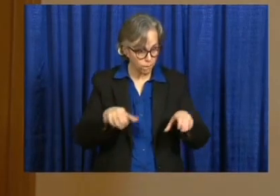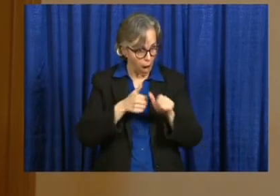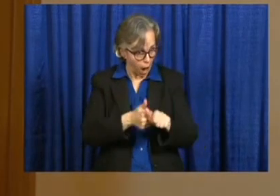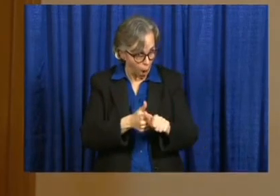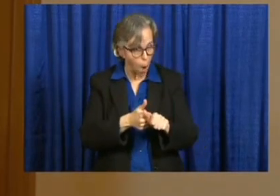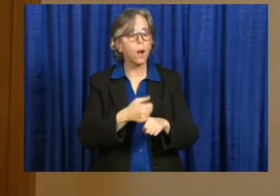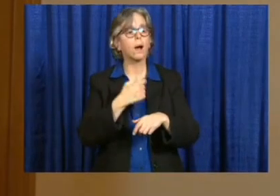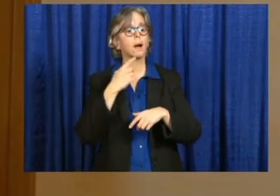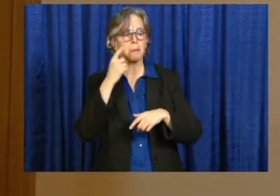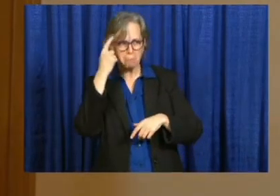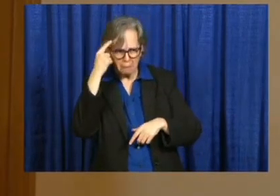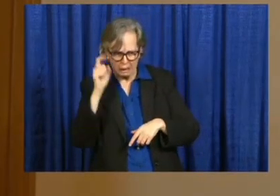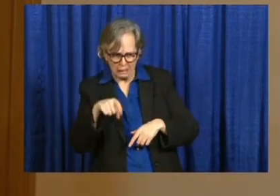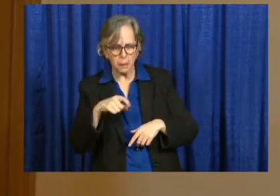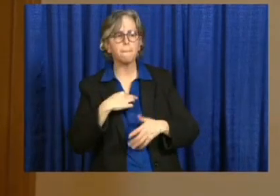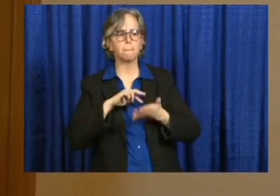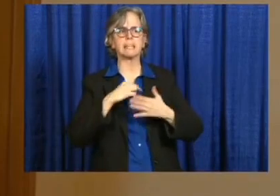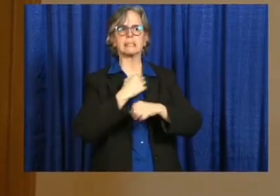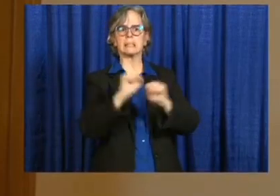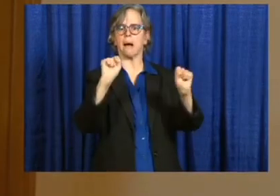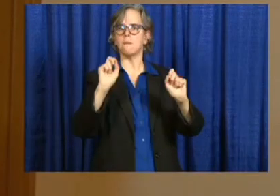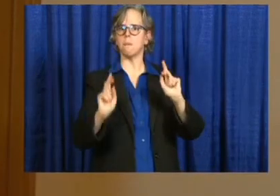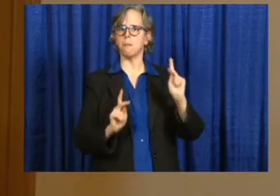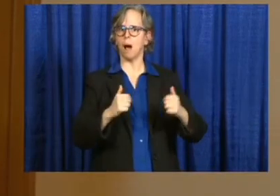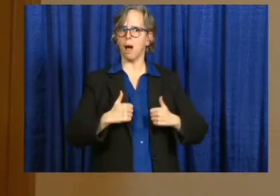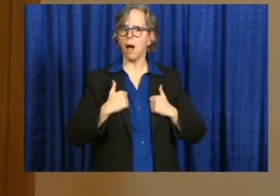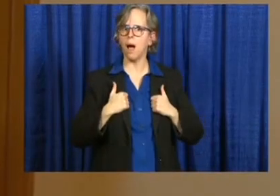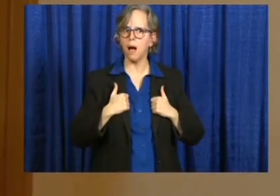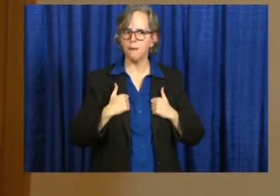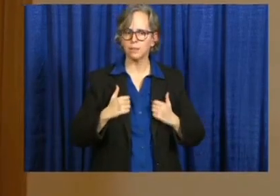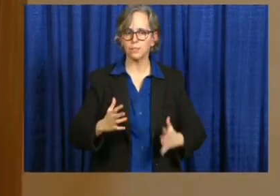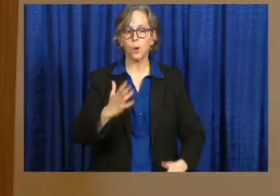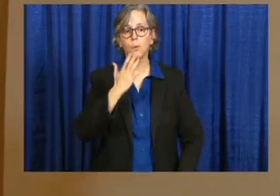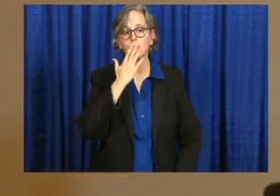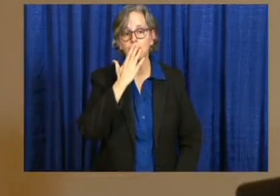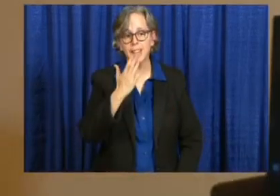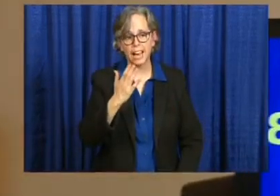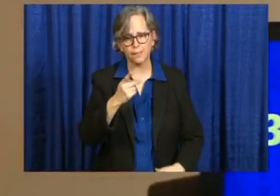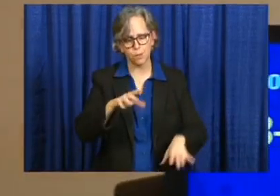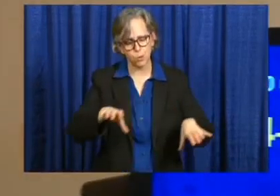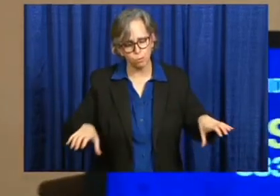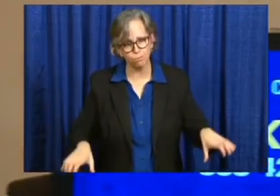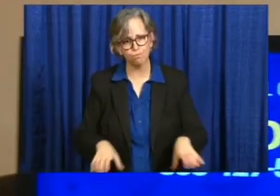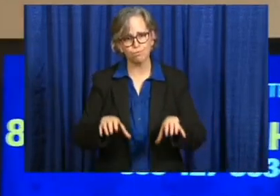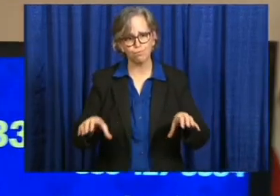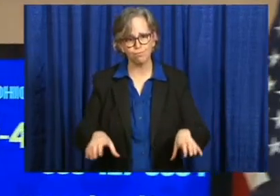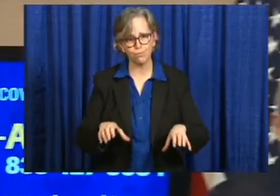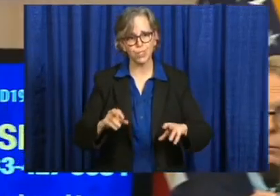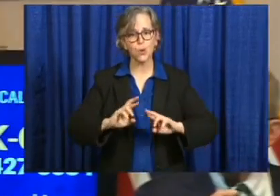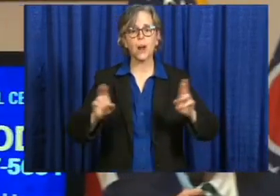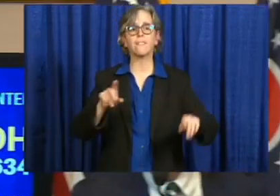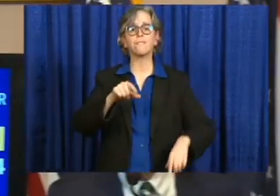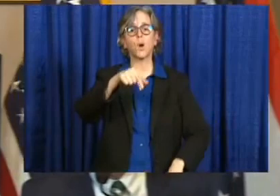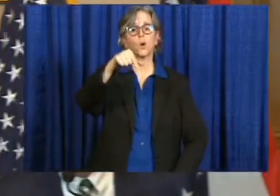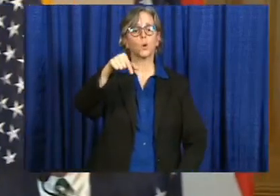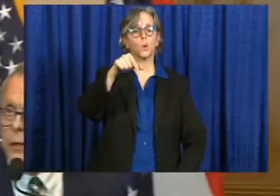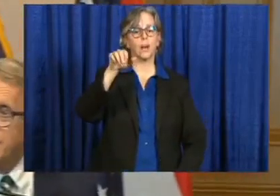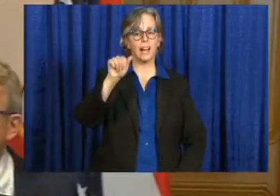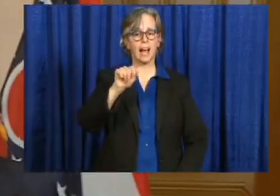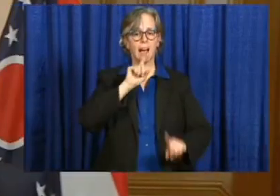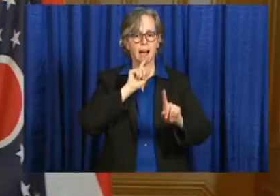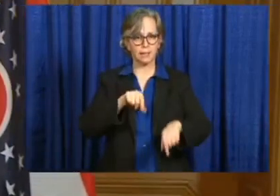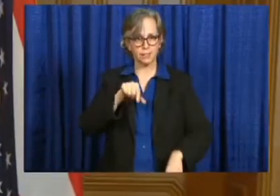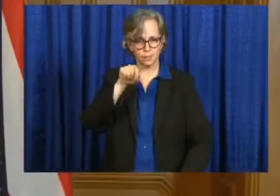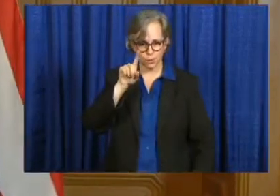there. And I'll be ready to answer more of your questions. Thank you. Dr. Acton, thank you very much. We'll be happy to